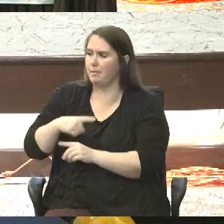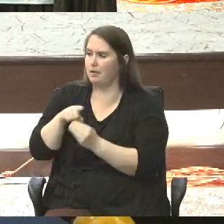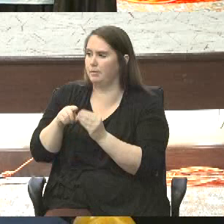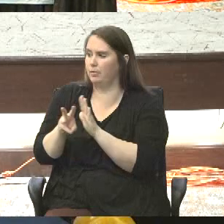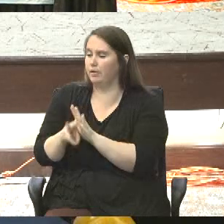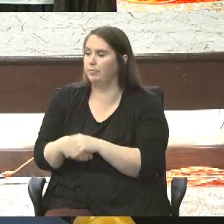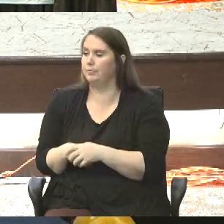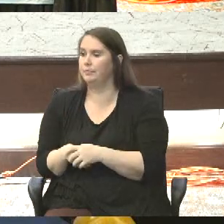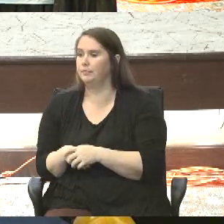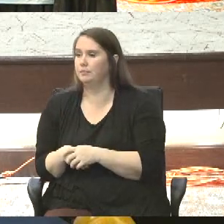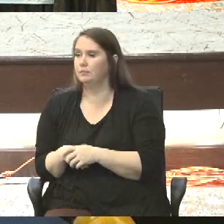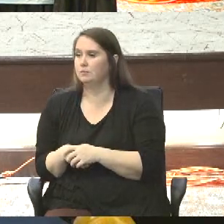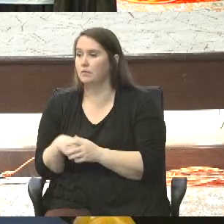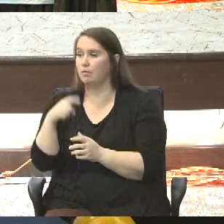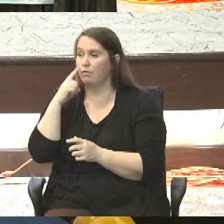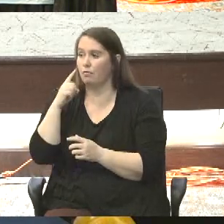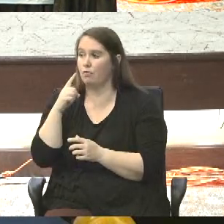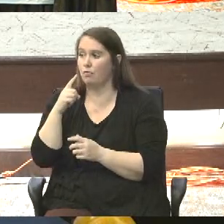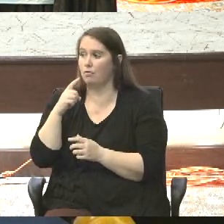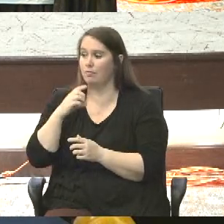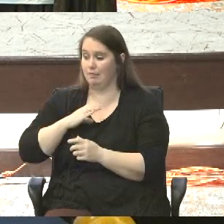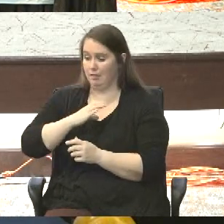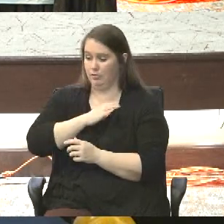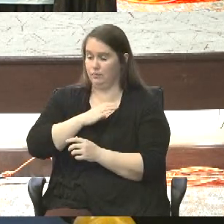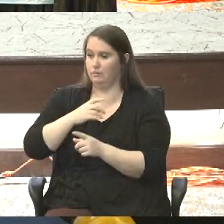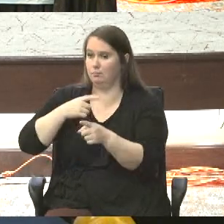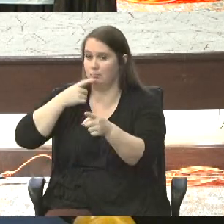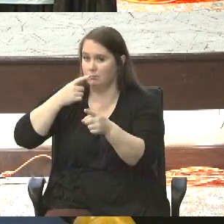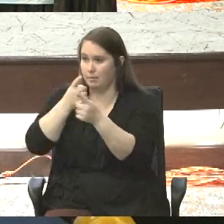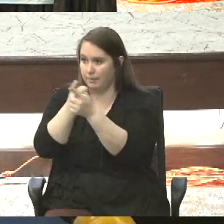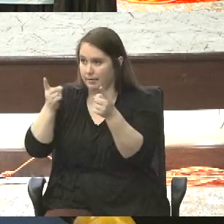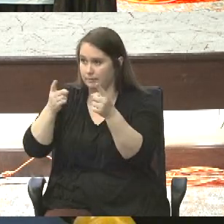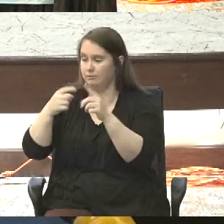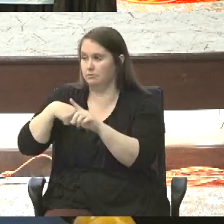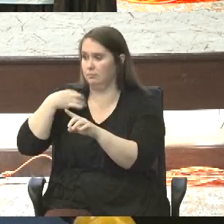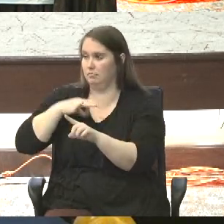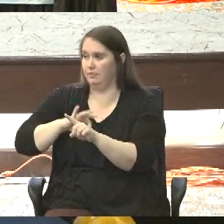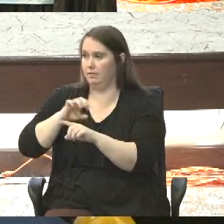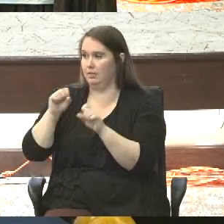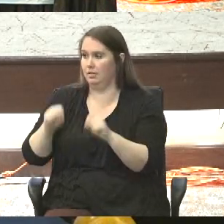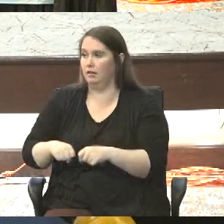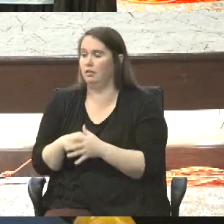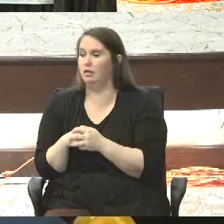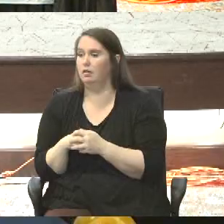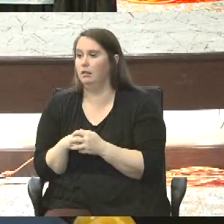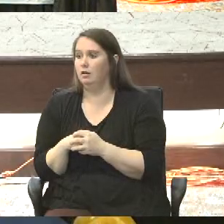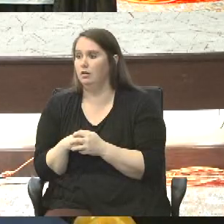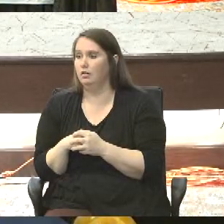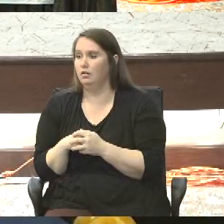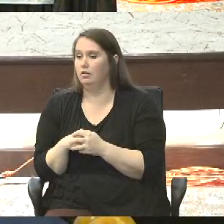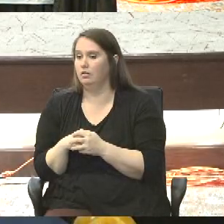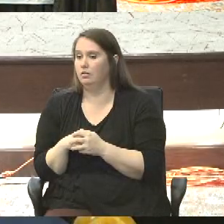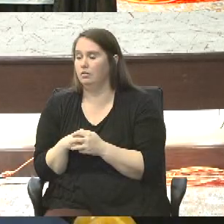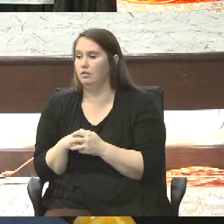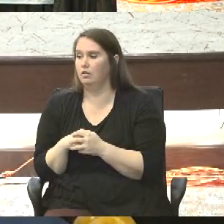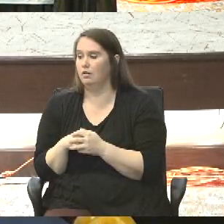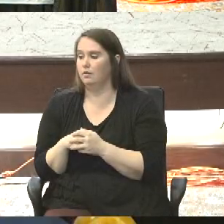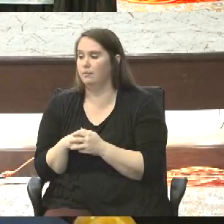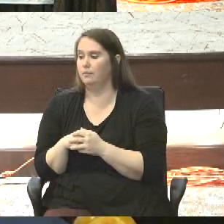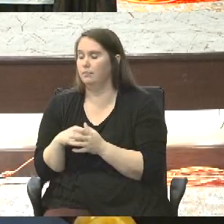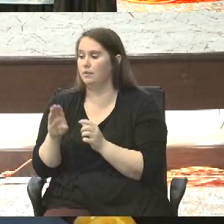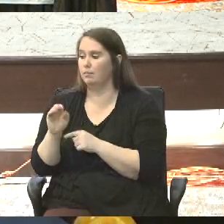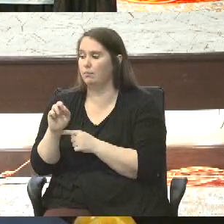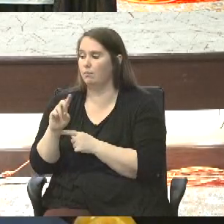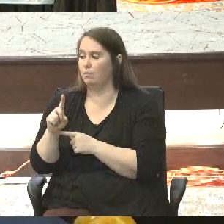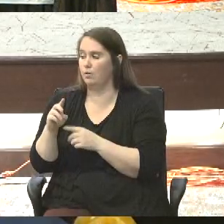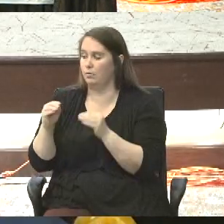For kind of council and public benefit, we as a city walked through a branding process that was more focused on the